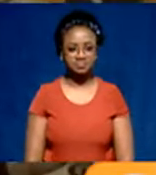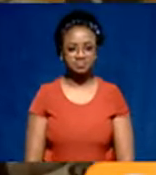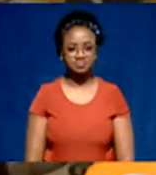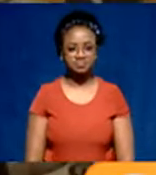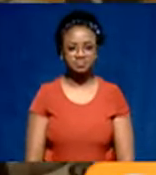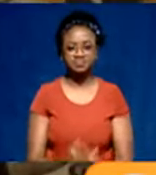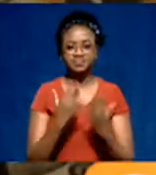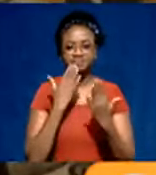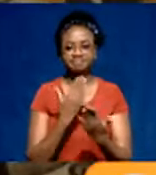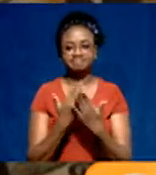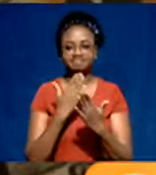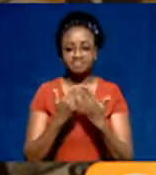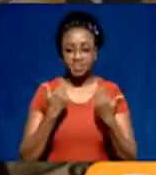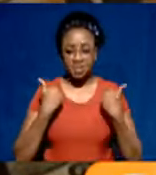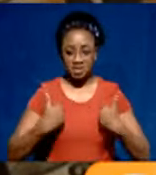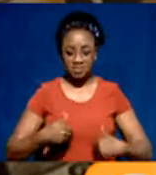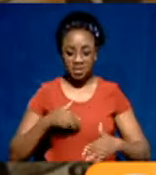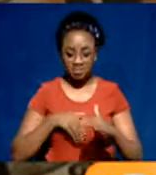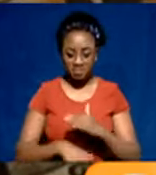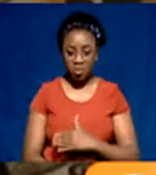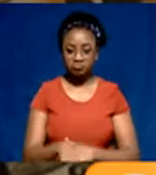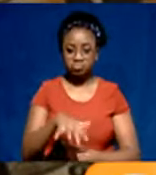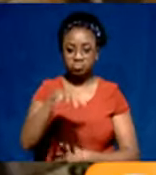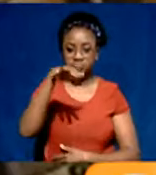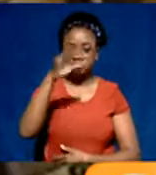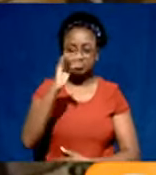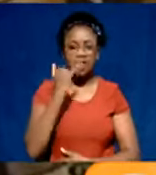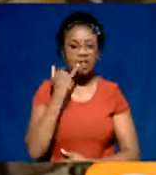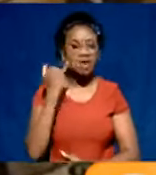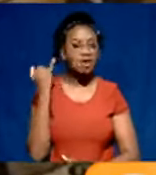Santi, mimi ni mzaliwa na mkuaji wa Nakuru.